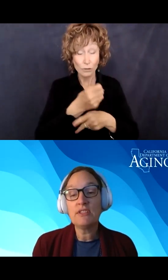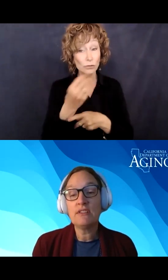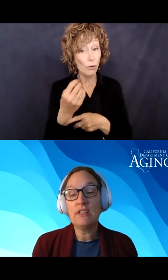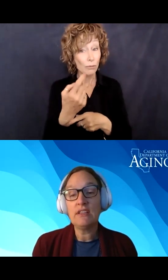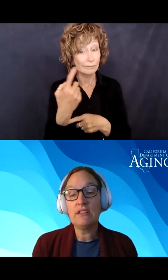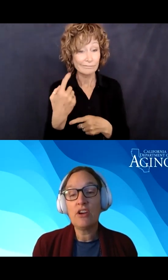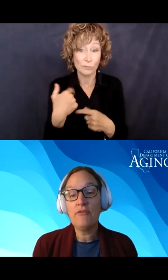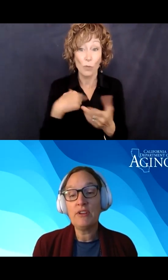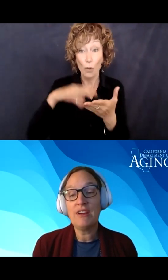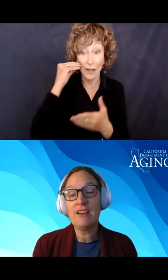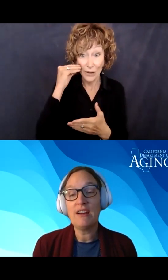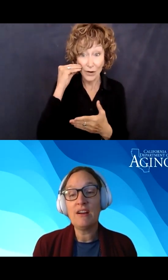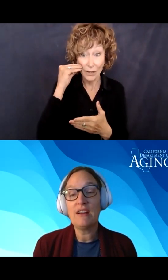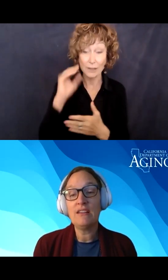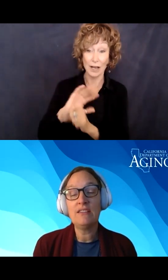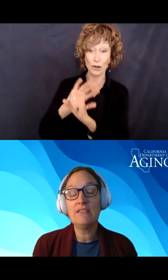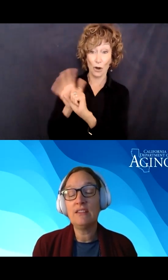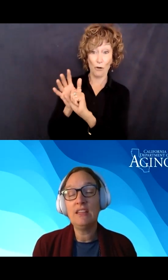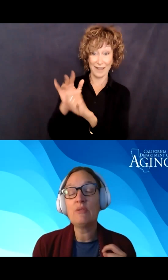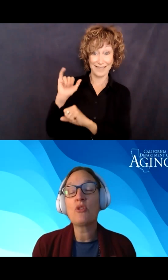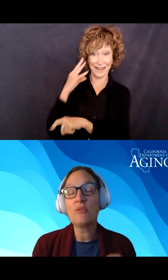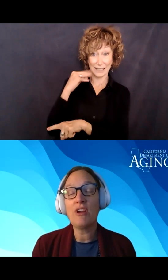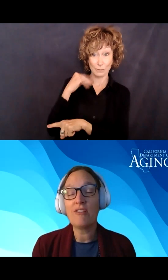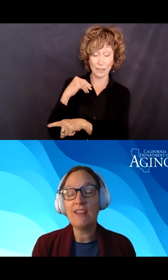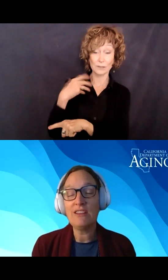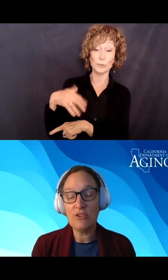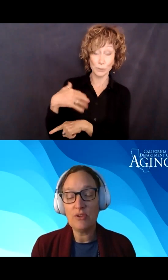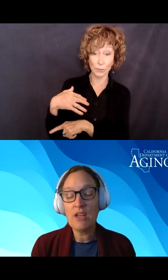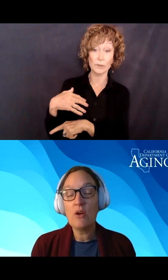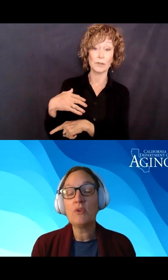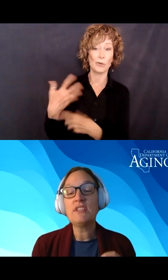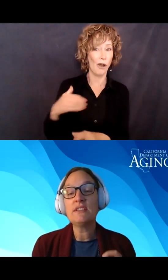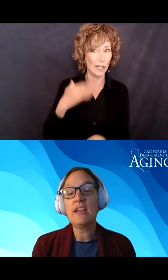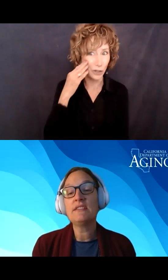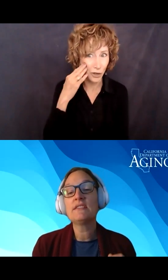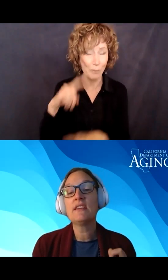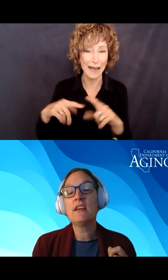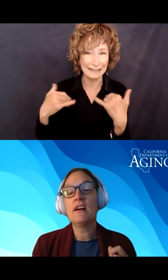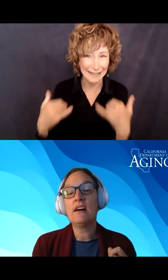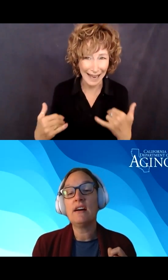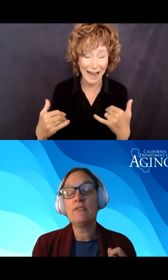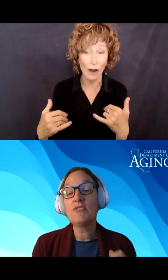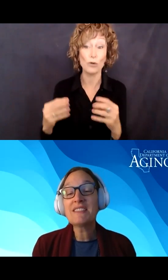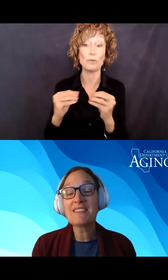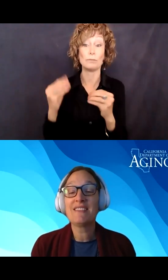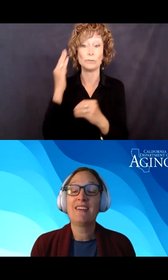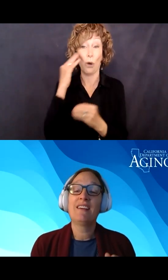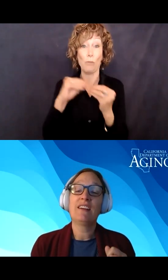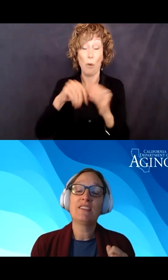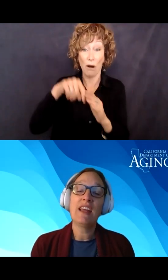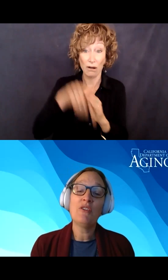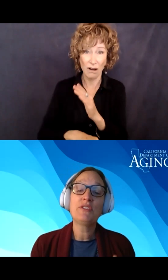what we learned in COVID, even more than we already knew, was the intense